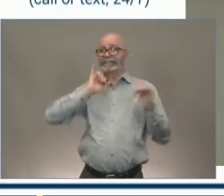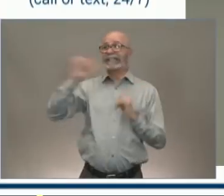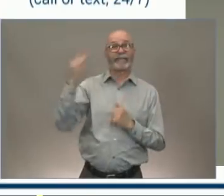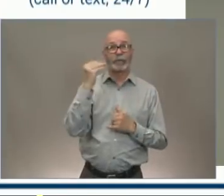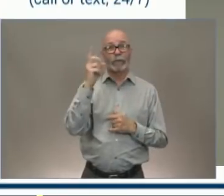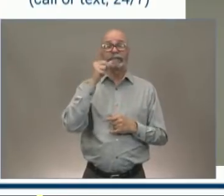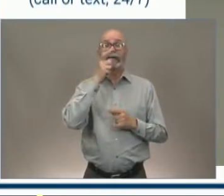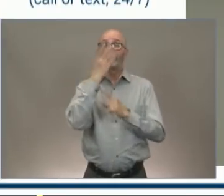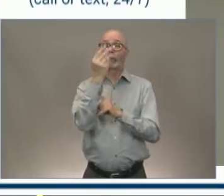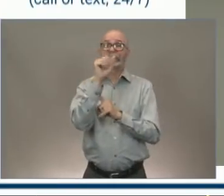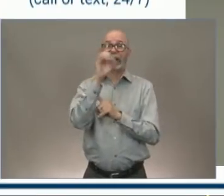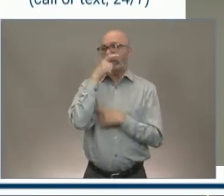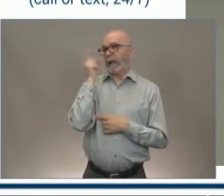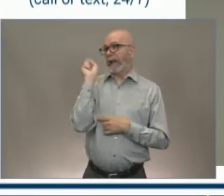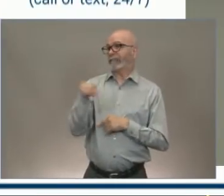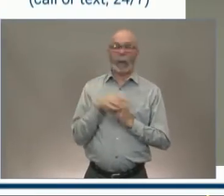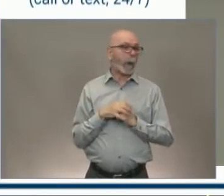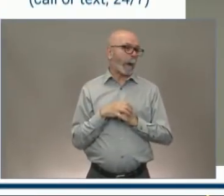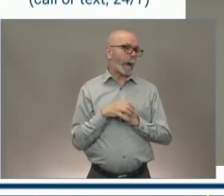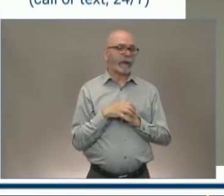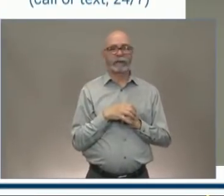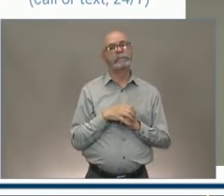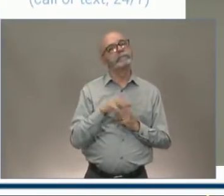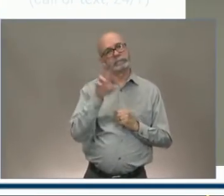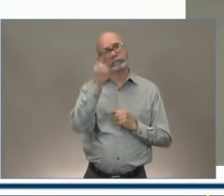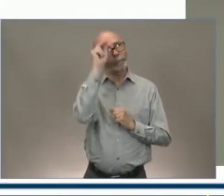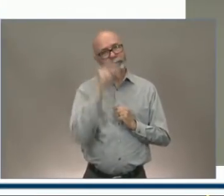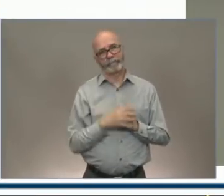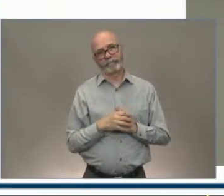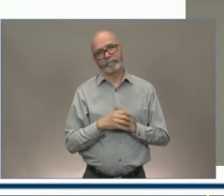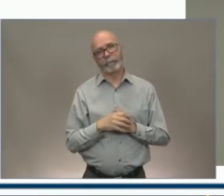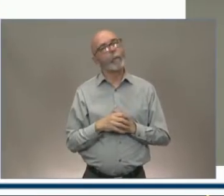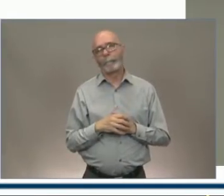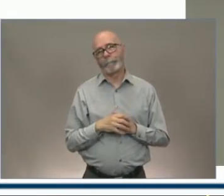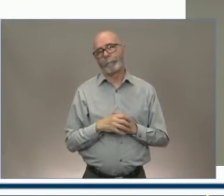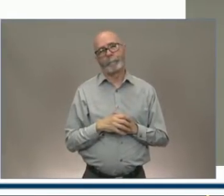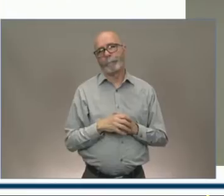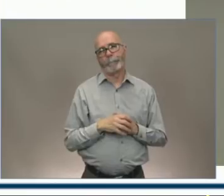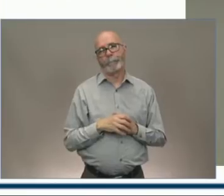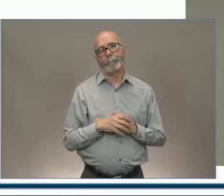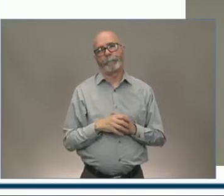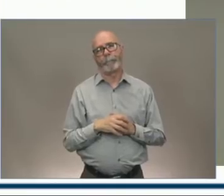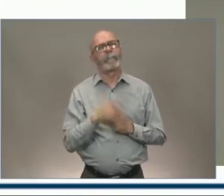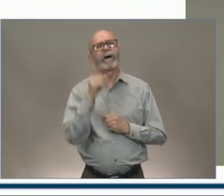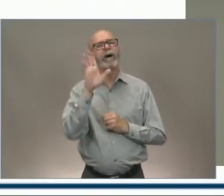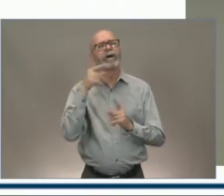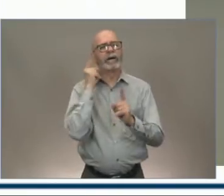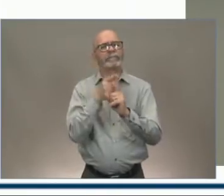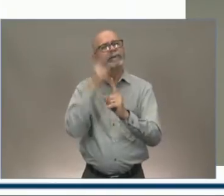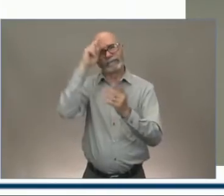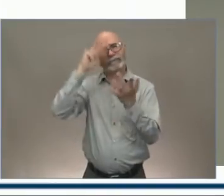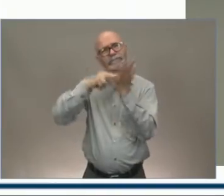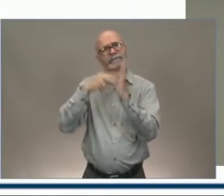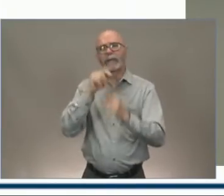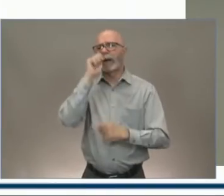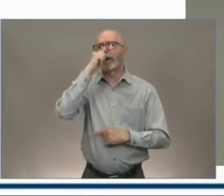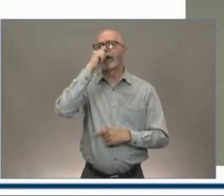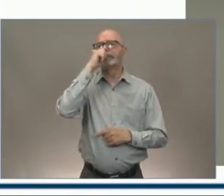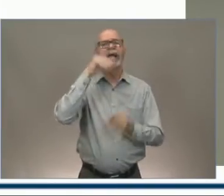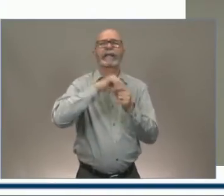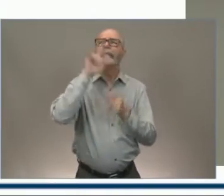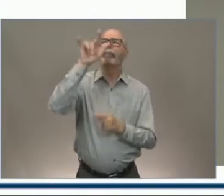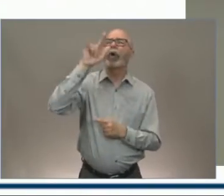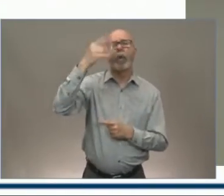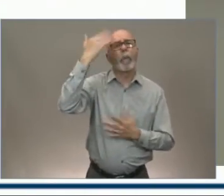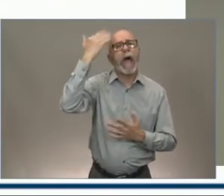not. So it raises the question that we're grappling with about what actually is the value add of testing at the airport. We are looking at